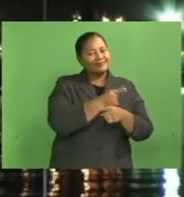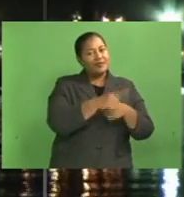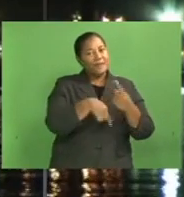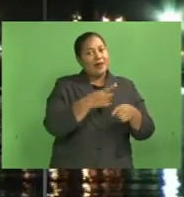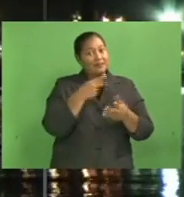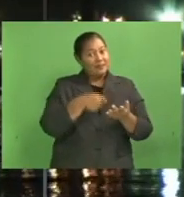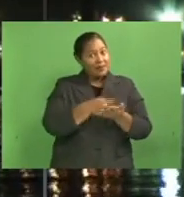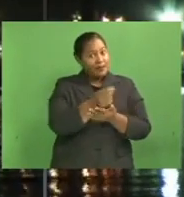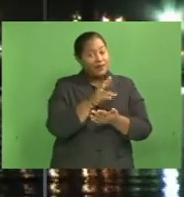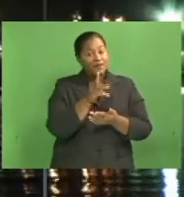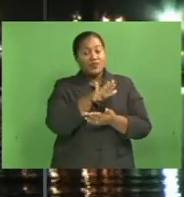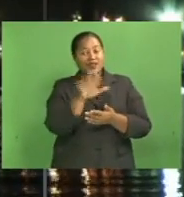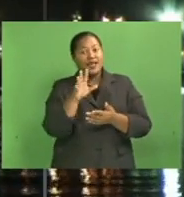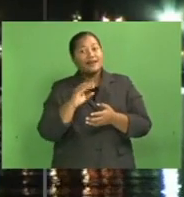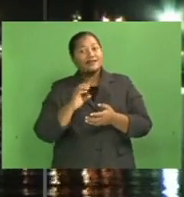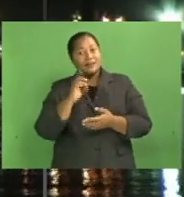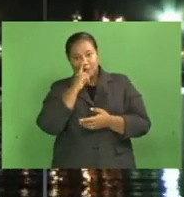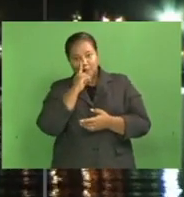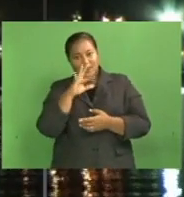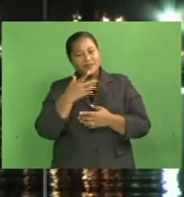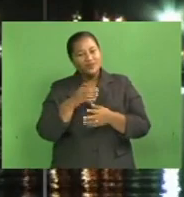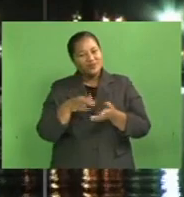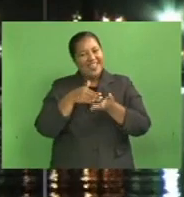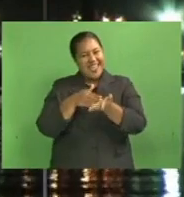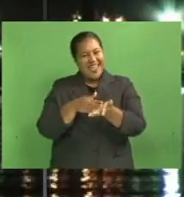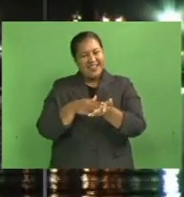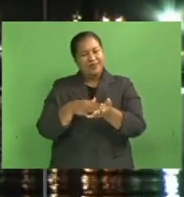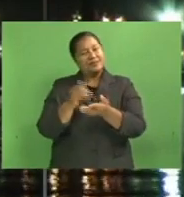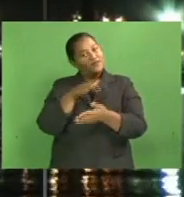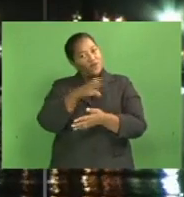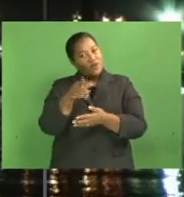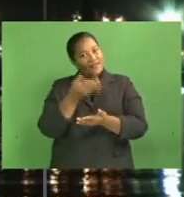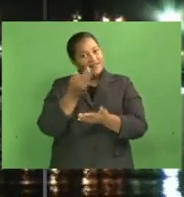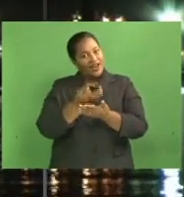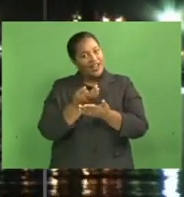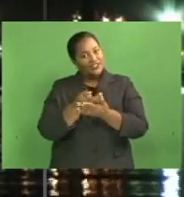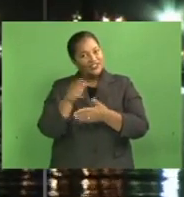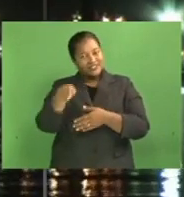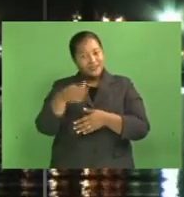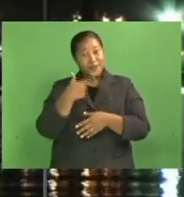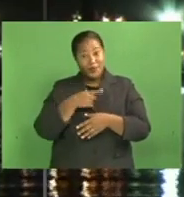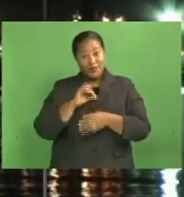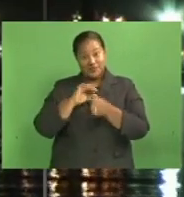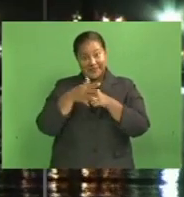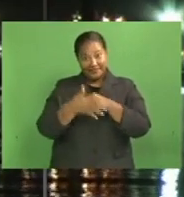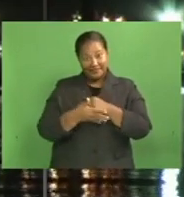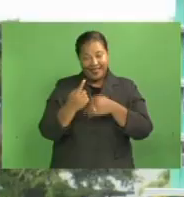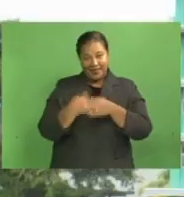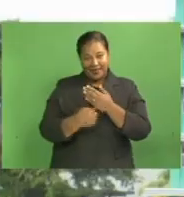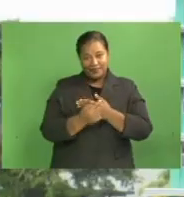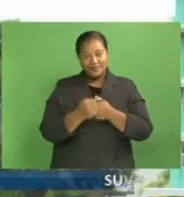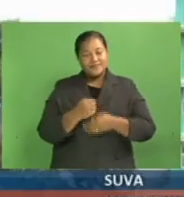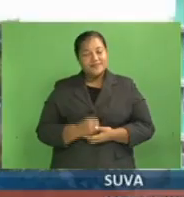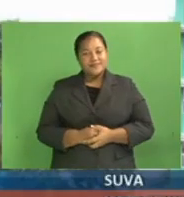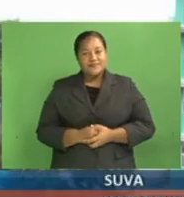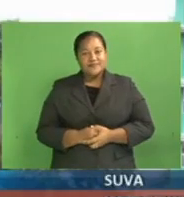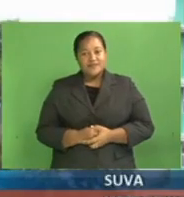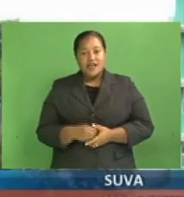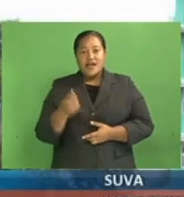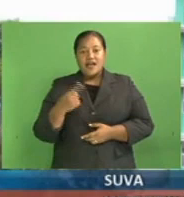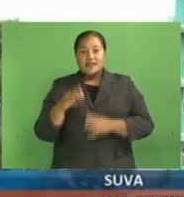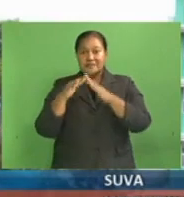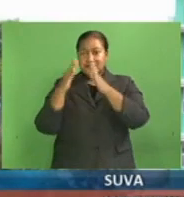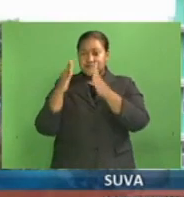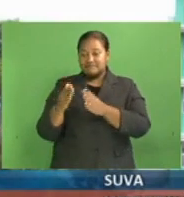for its customers to help ease the financial burdens caused by the pandemic. Kritika Kumar reports. Some of the Housing